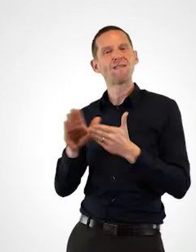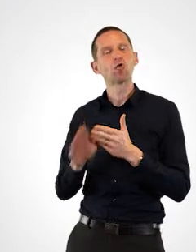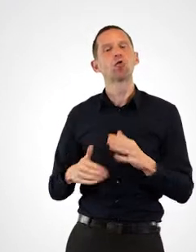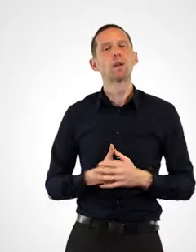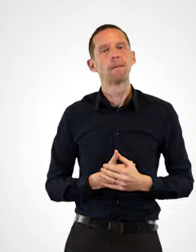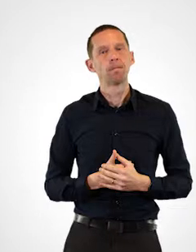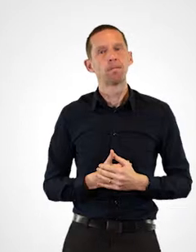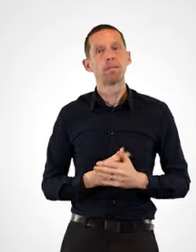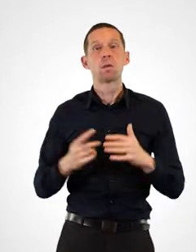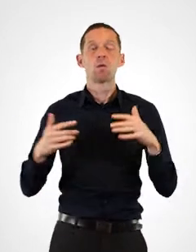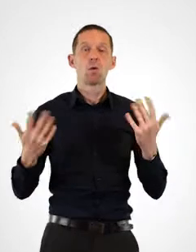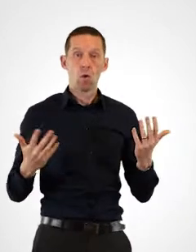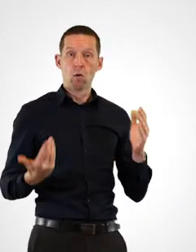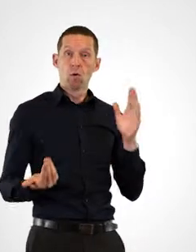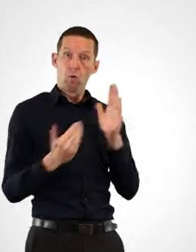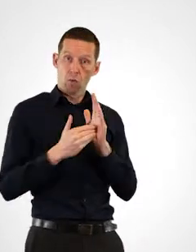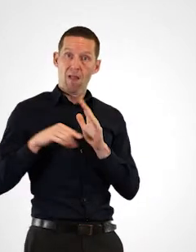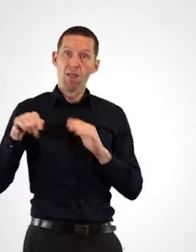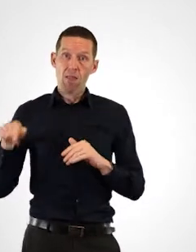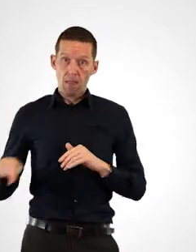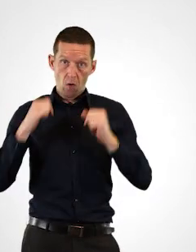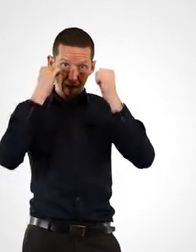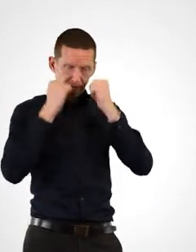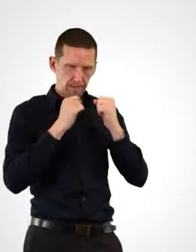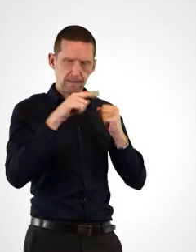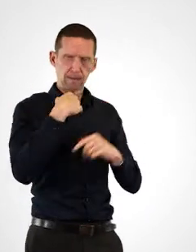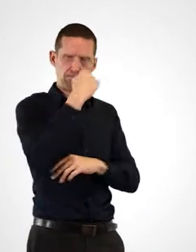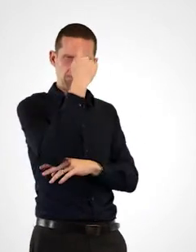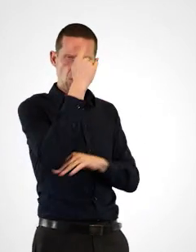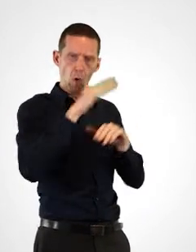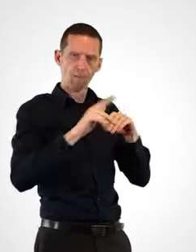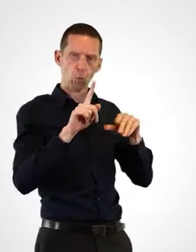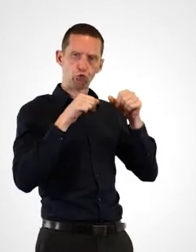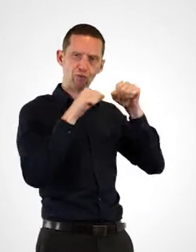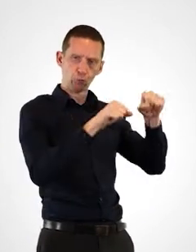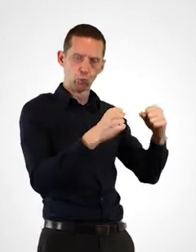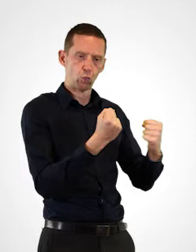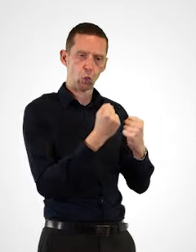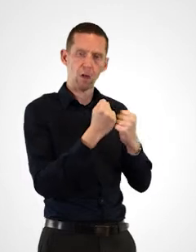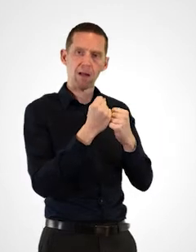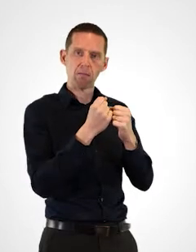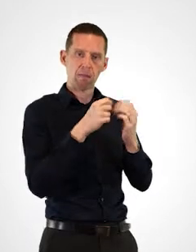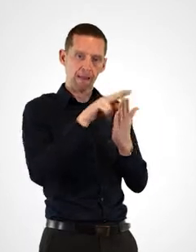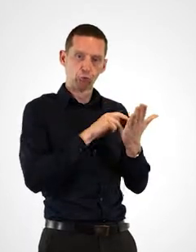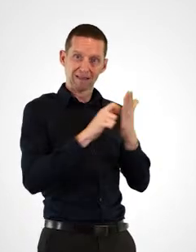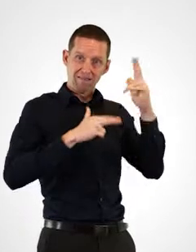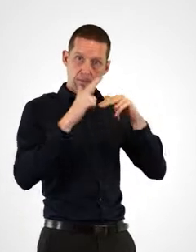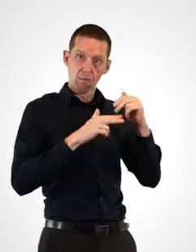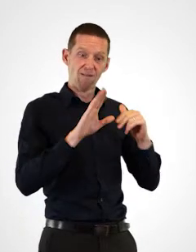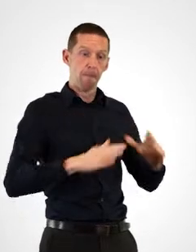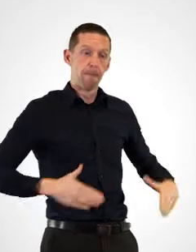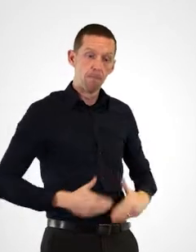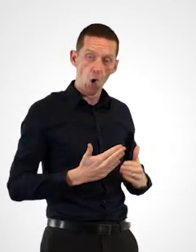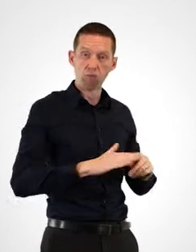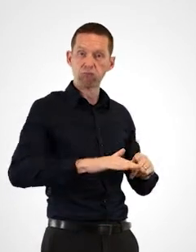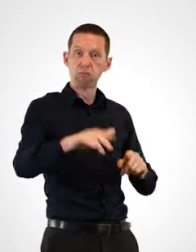on the back of that evidence base, to think about the strategies for supporting literacy development in those children from birth through